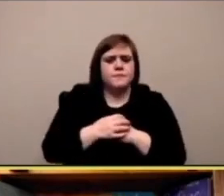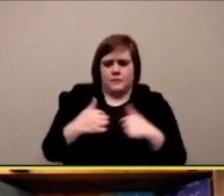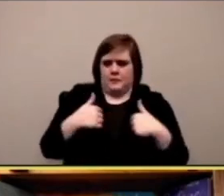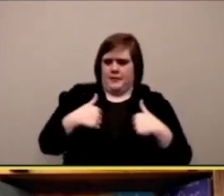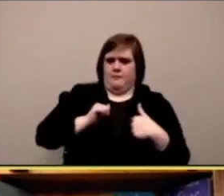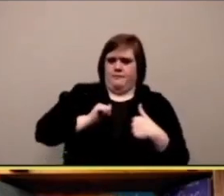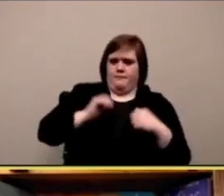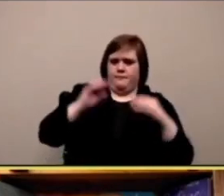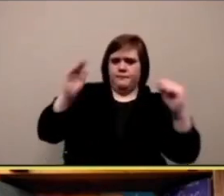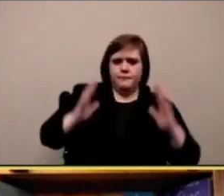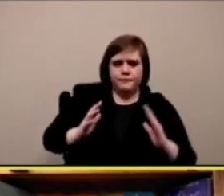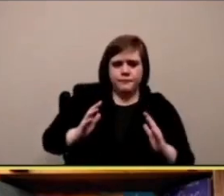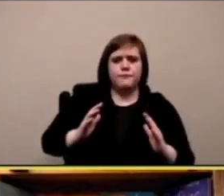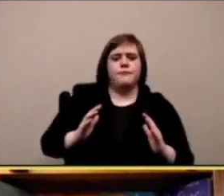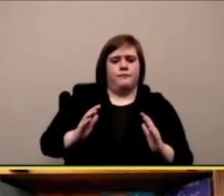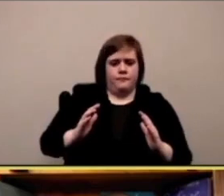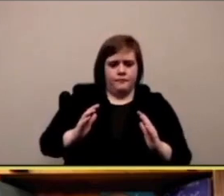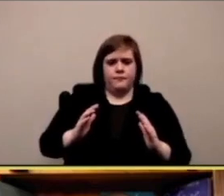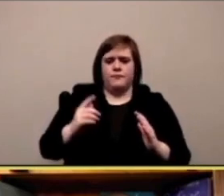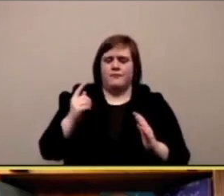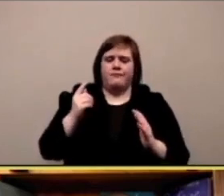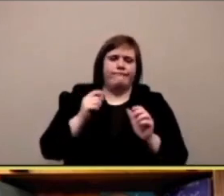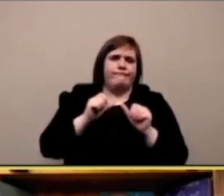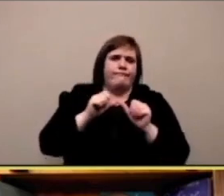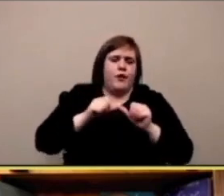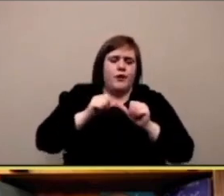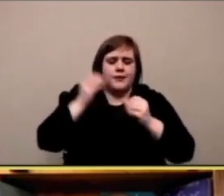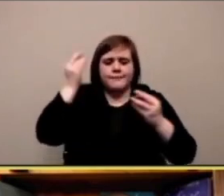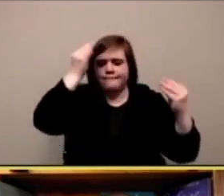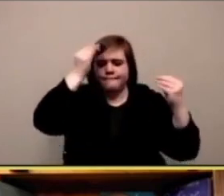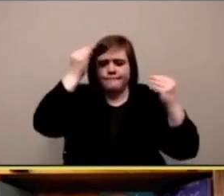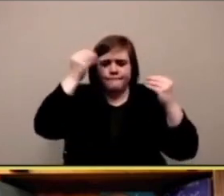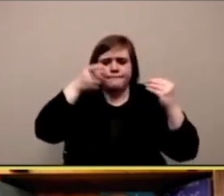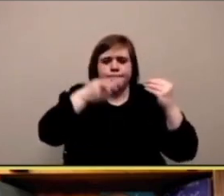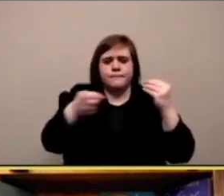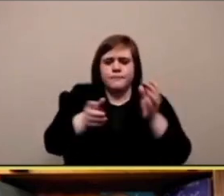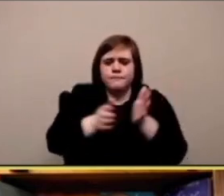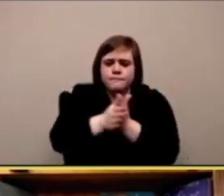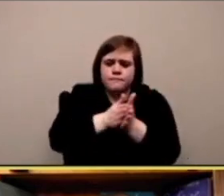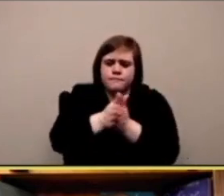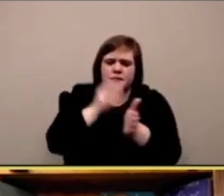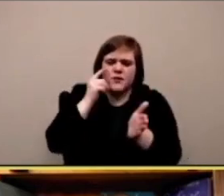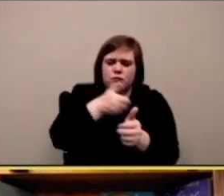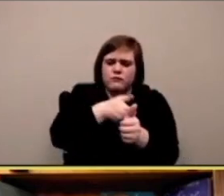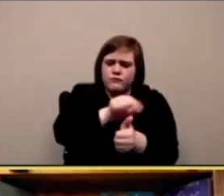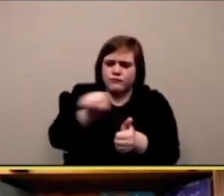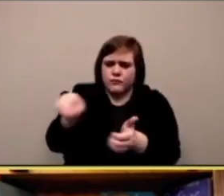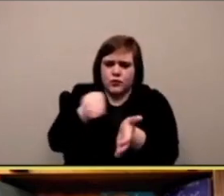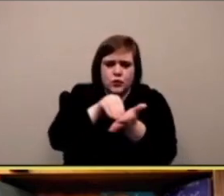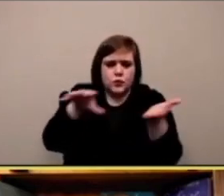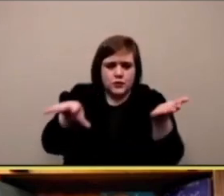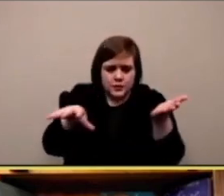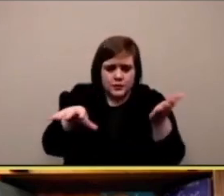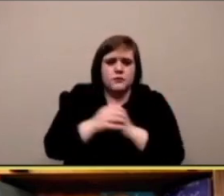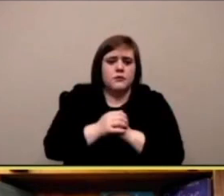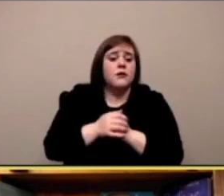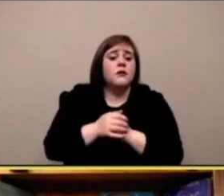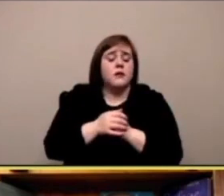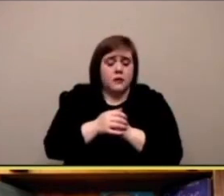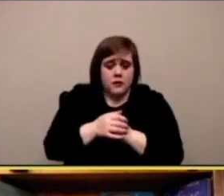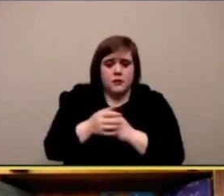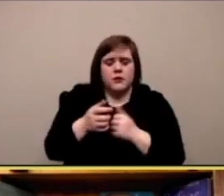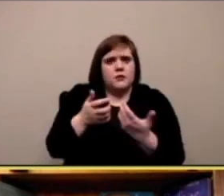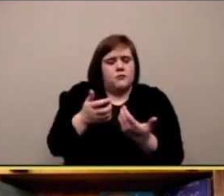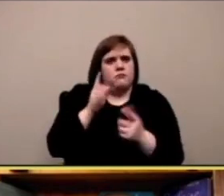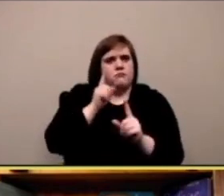often constantly thinking about the motivation of any student. I want students who feel